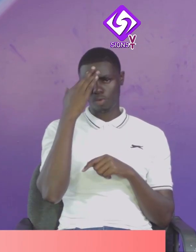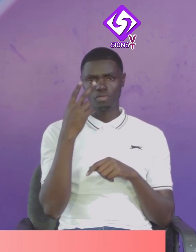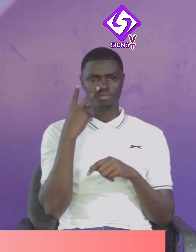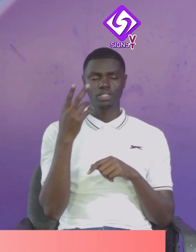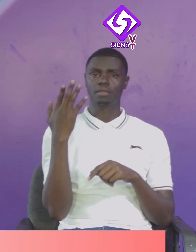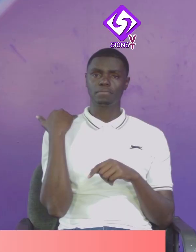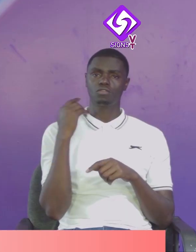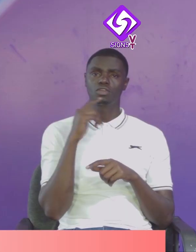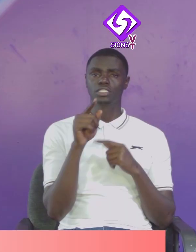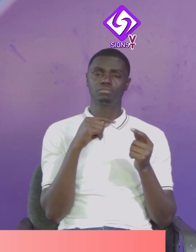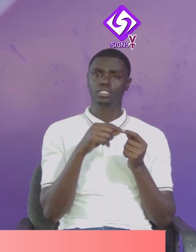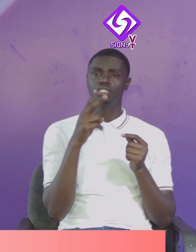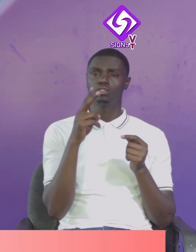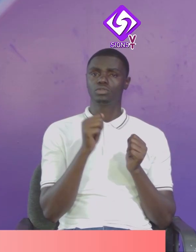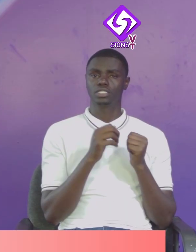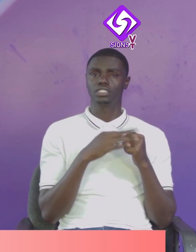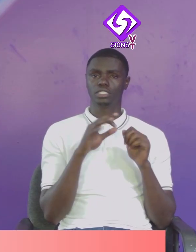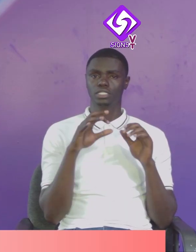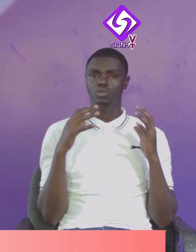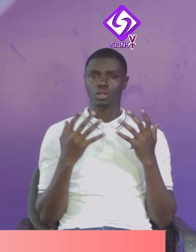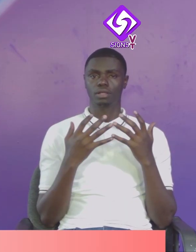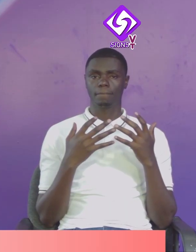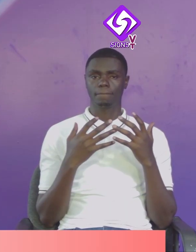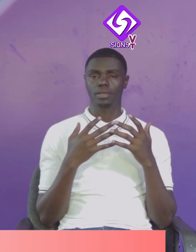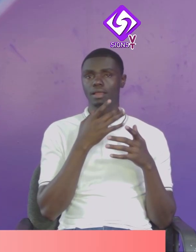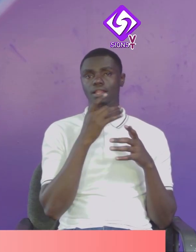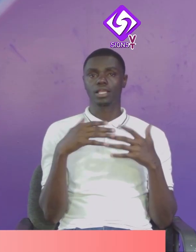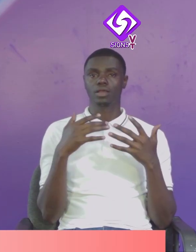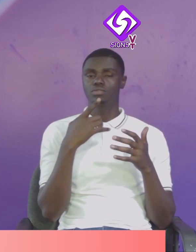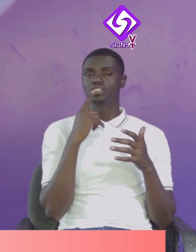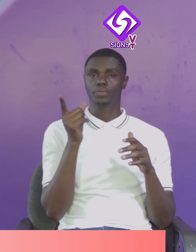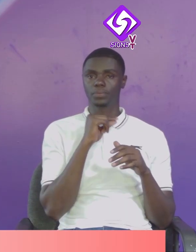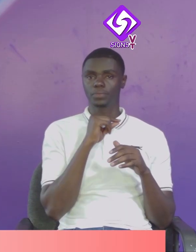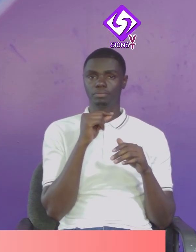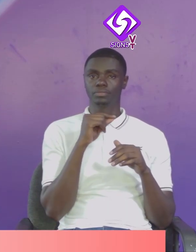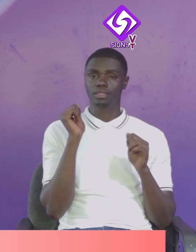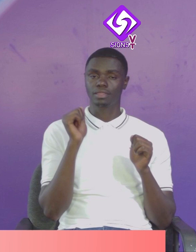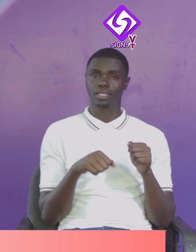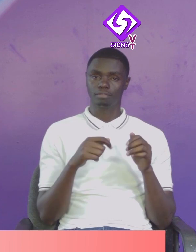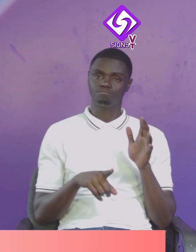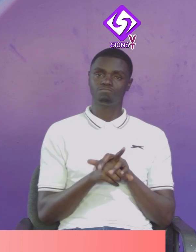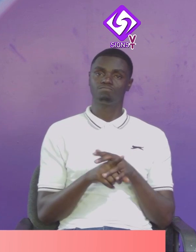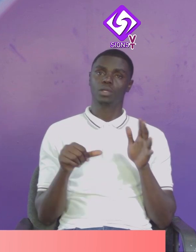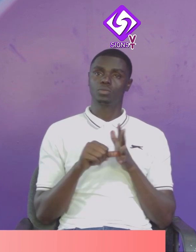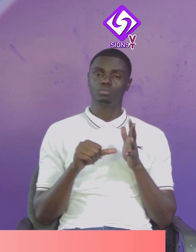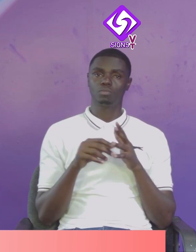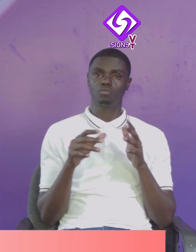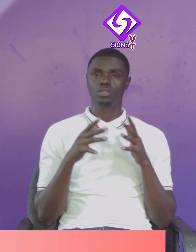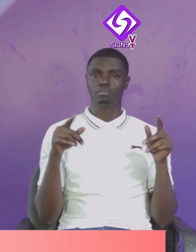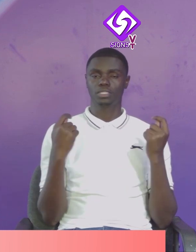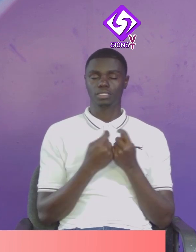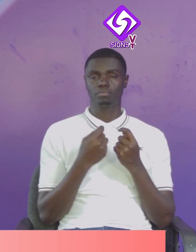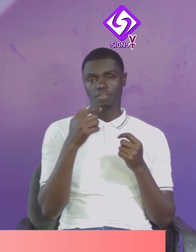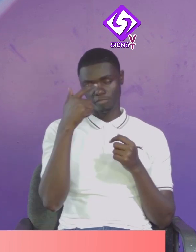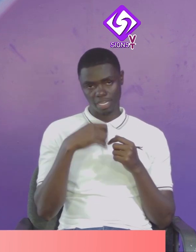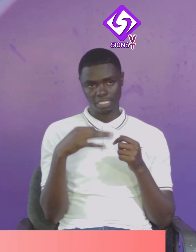before, especially in the 2018 World Cup, where I like the way you mentioned they can cause problems for big teams, and France were not having